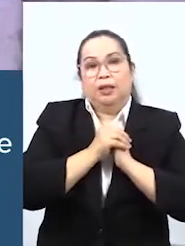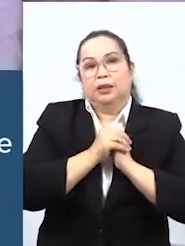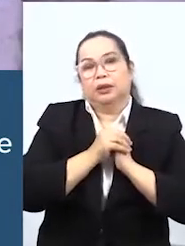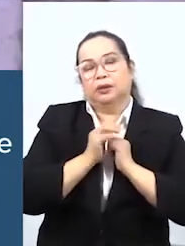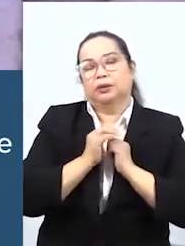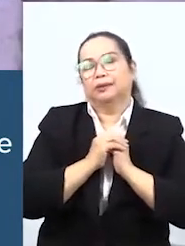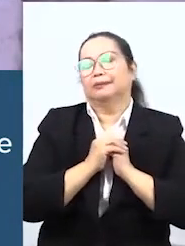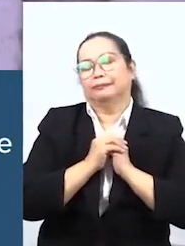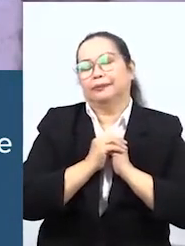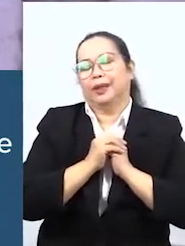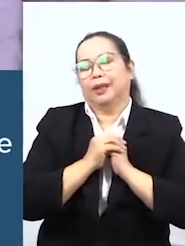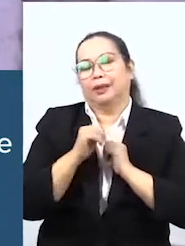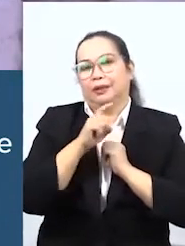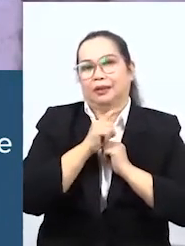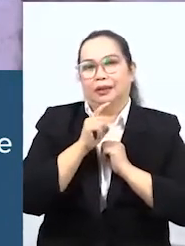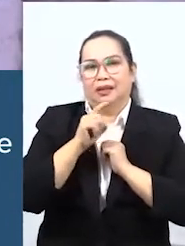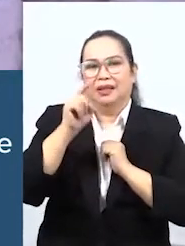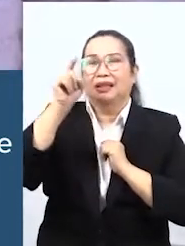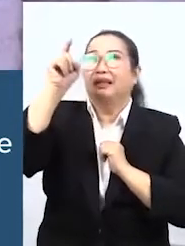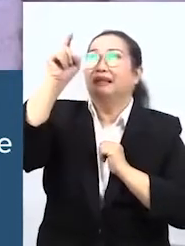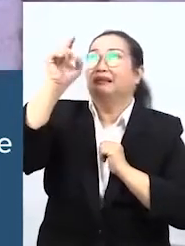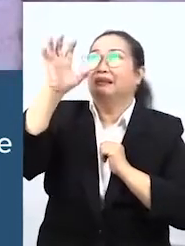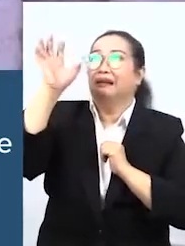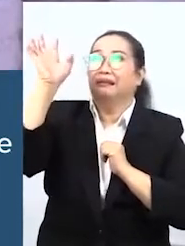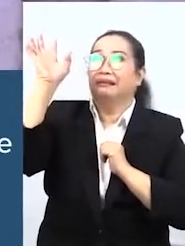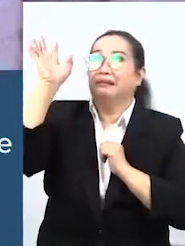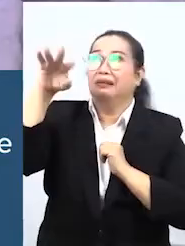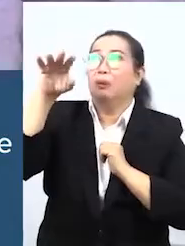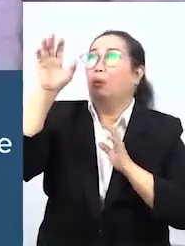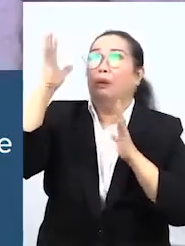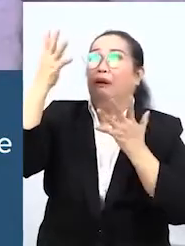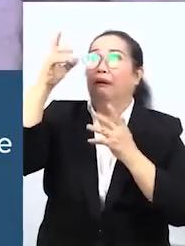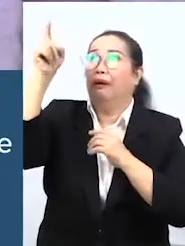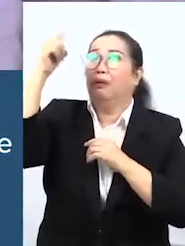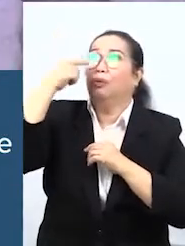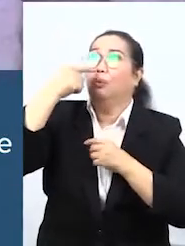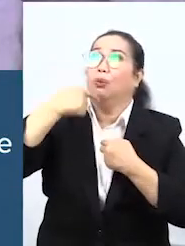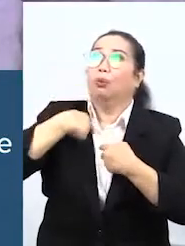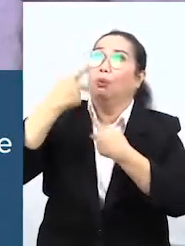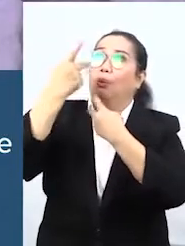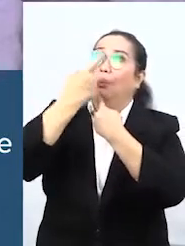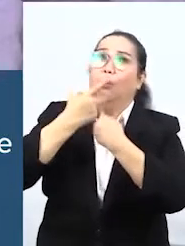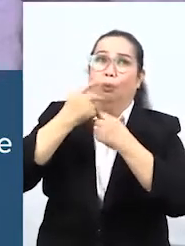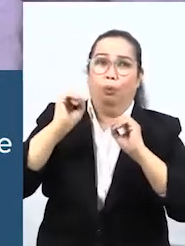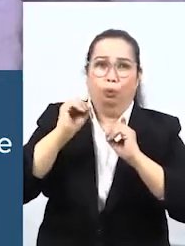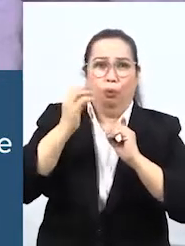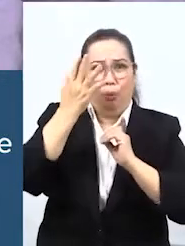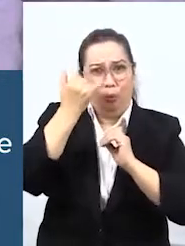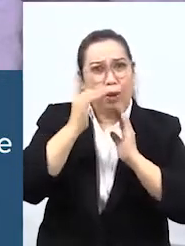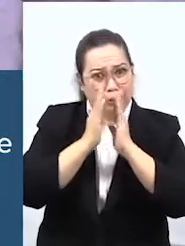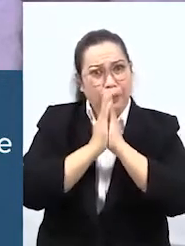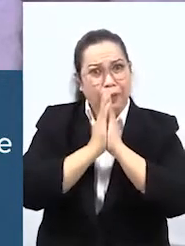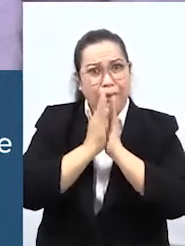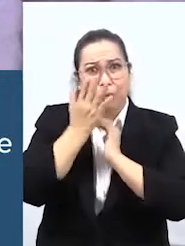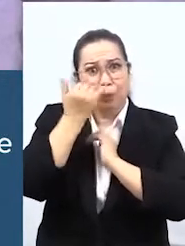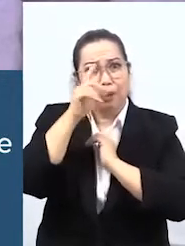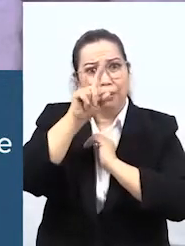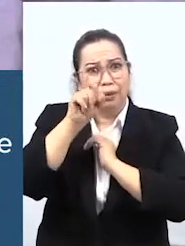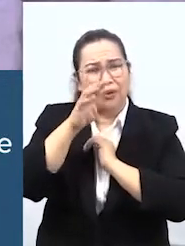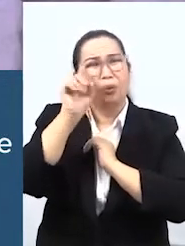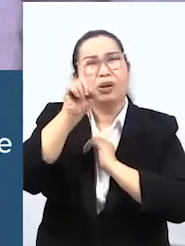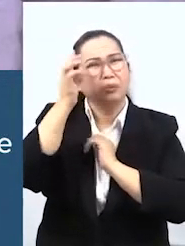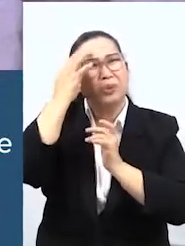is God does not seem to care Why pray Bakit